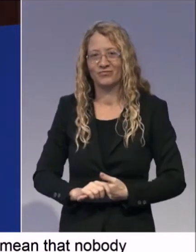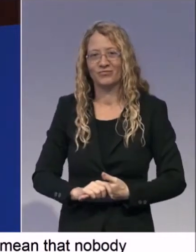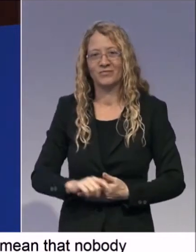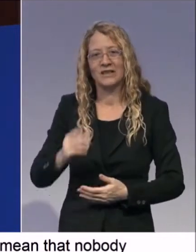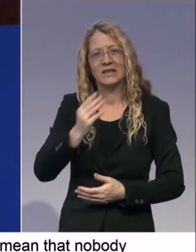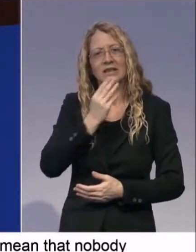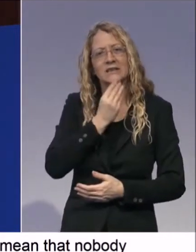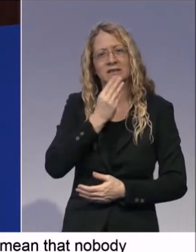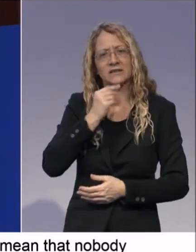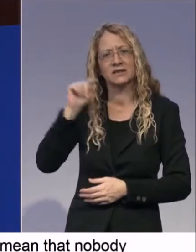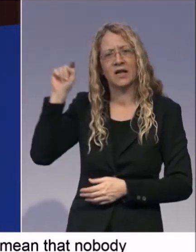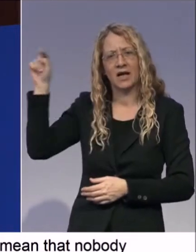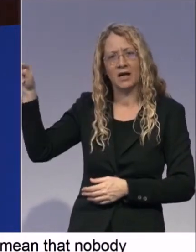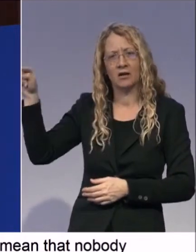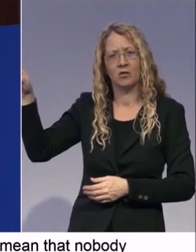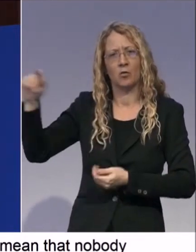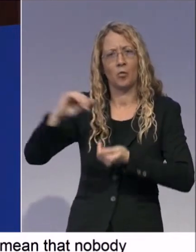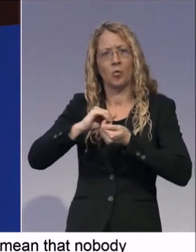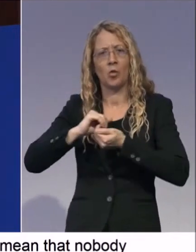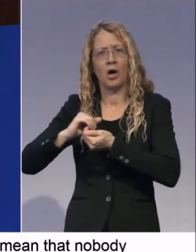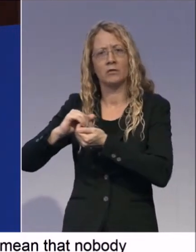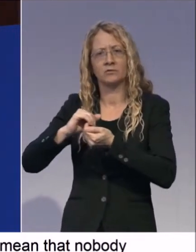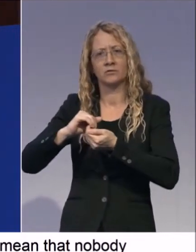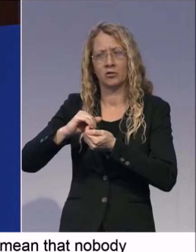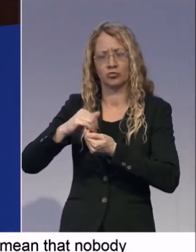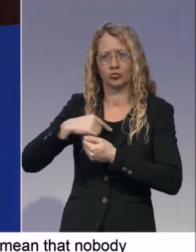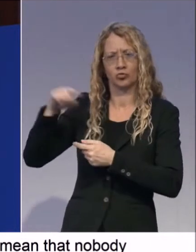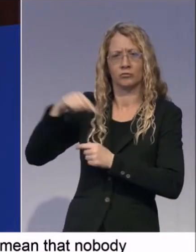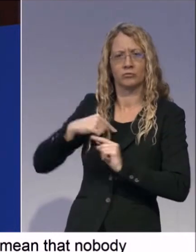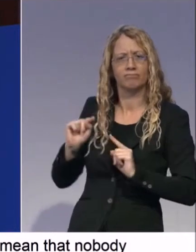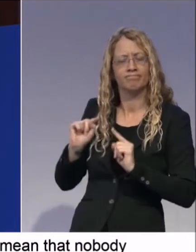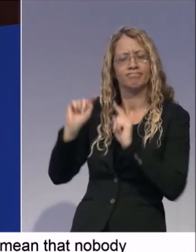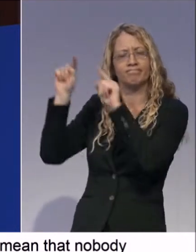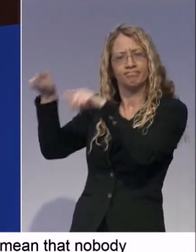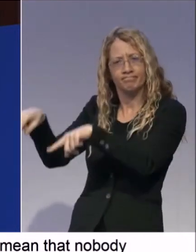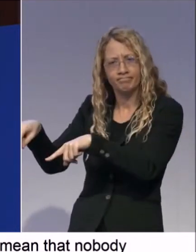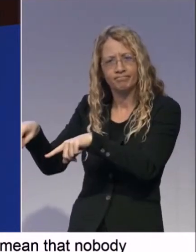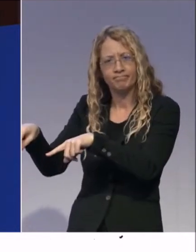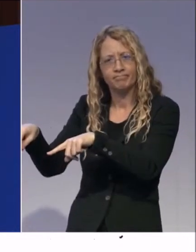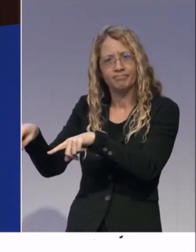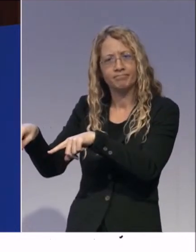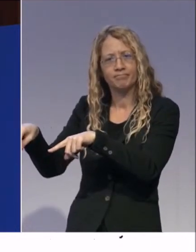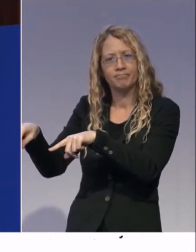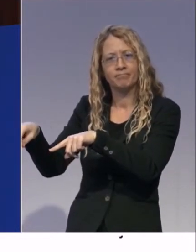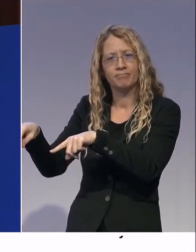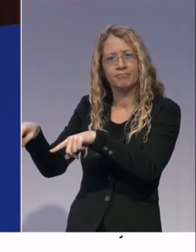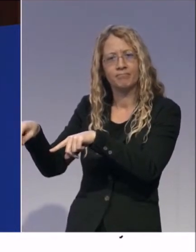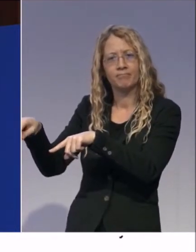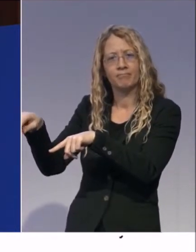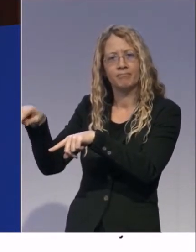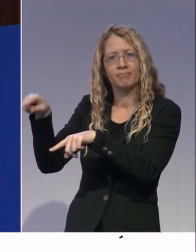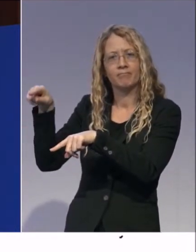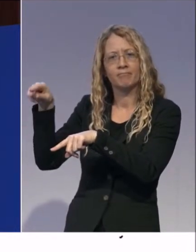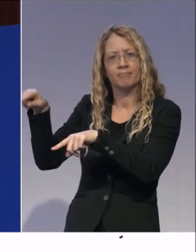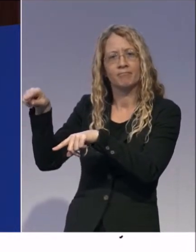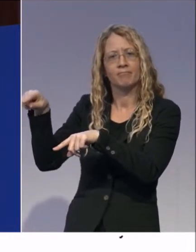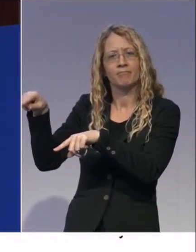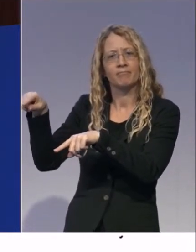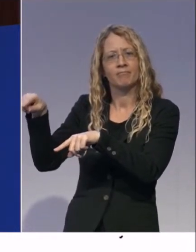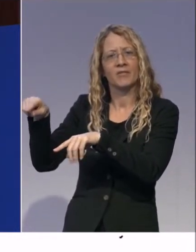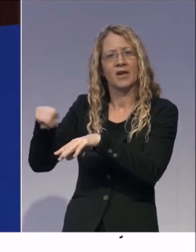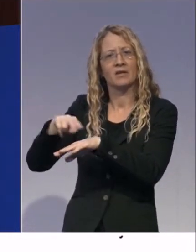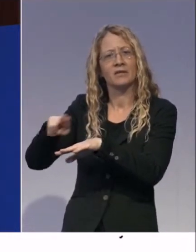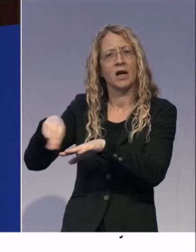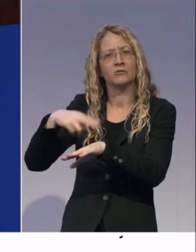Ilan to be a representative on our national health insurance law.